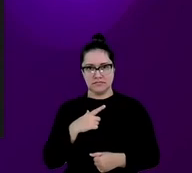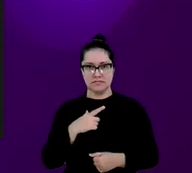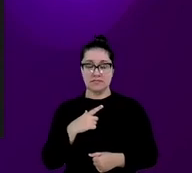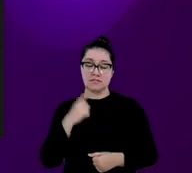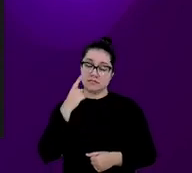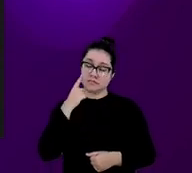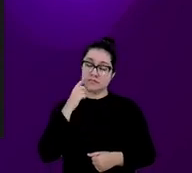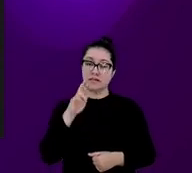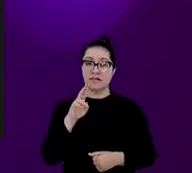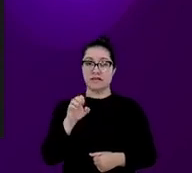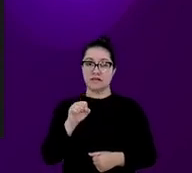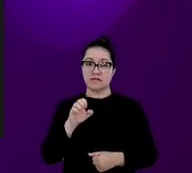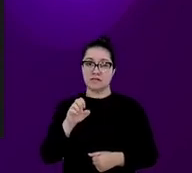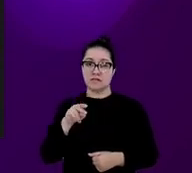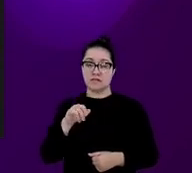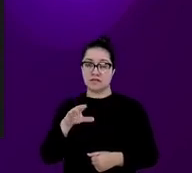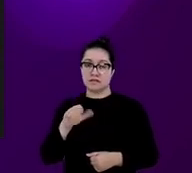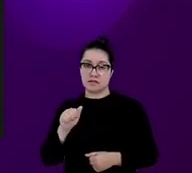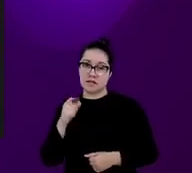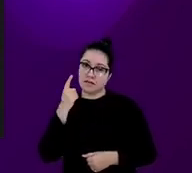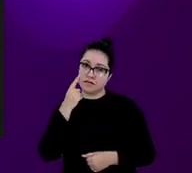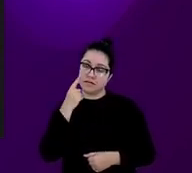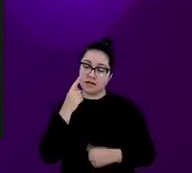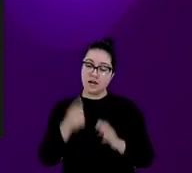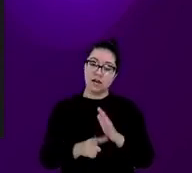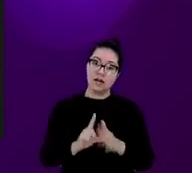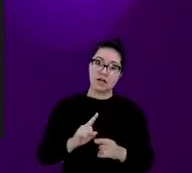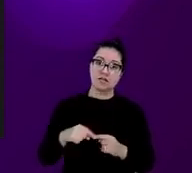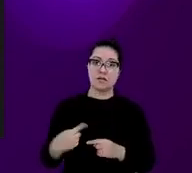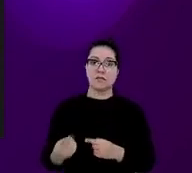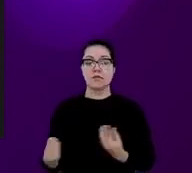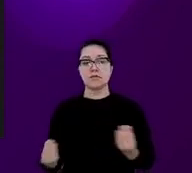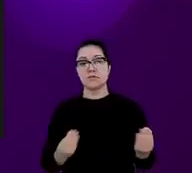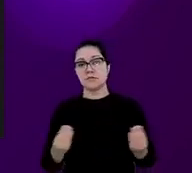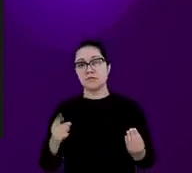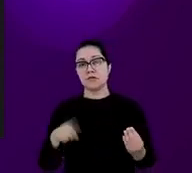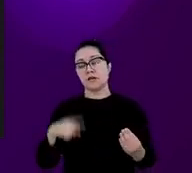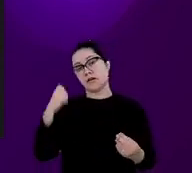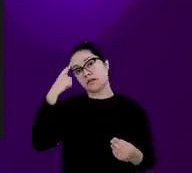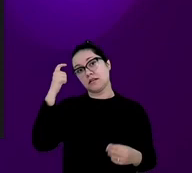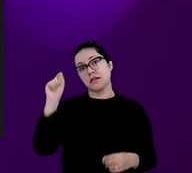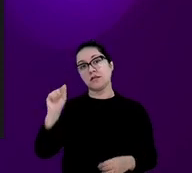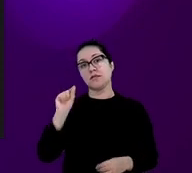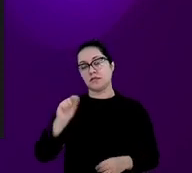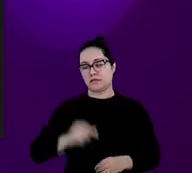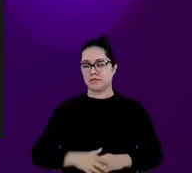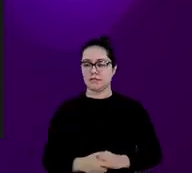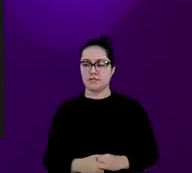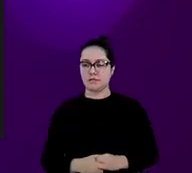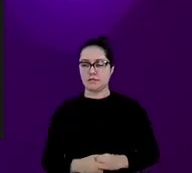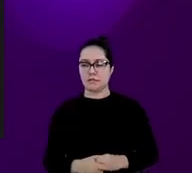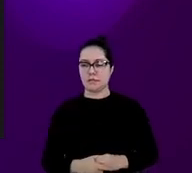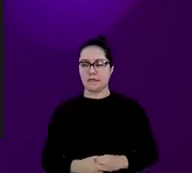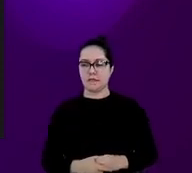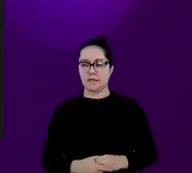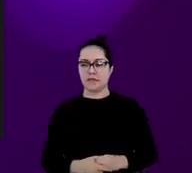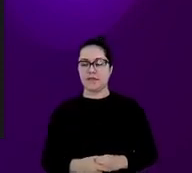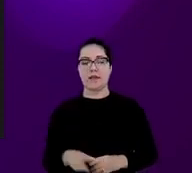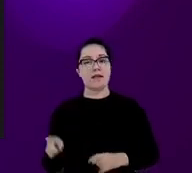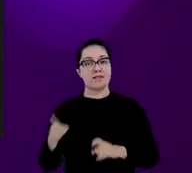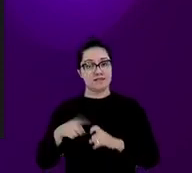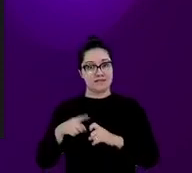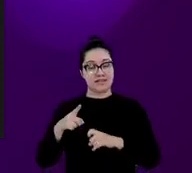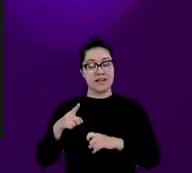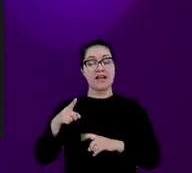after. And the idea is that we are trying to find that type of regeneration in